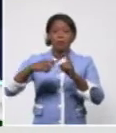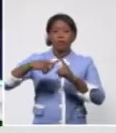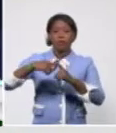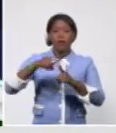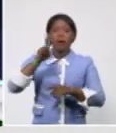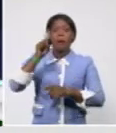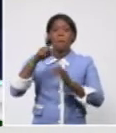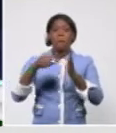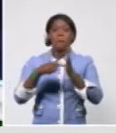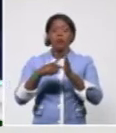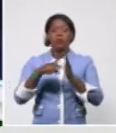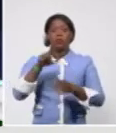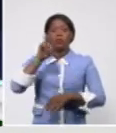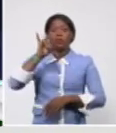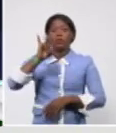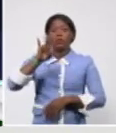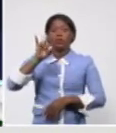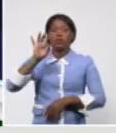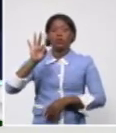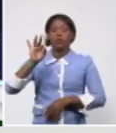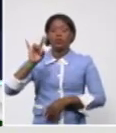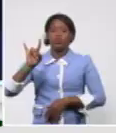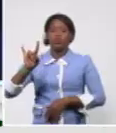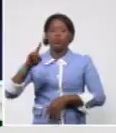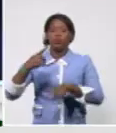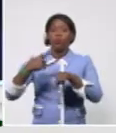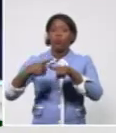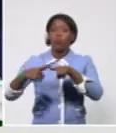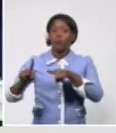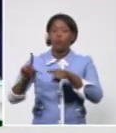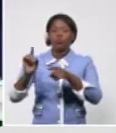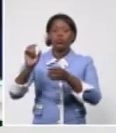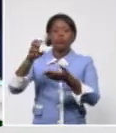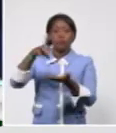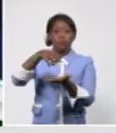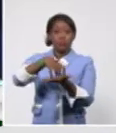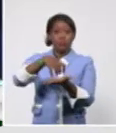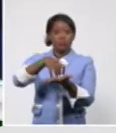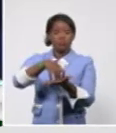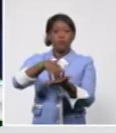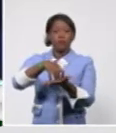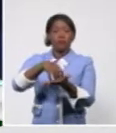5,760, in our various molecular biology laboratories.